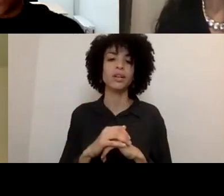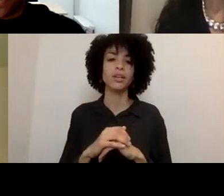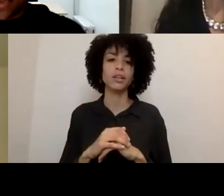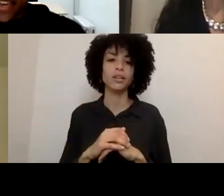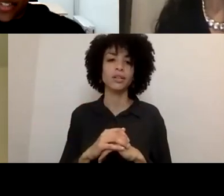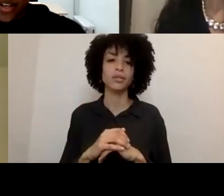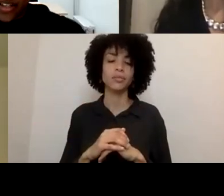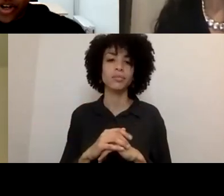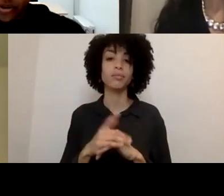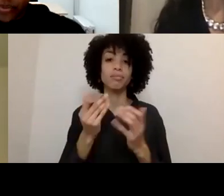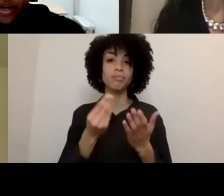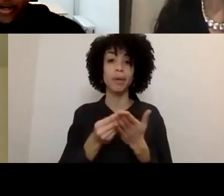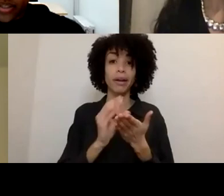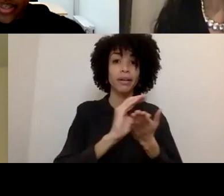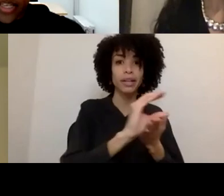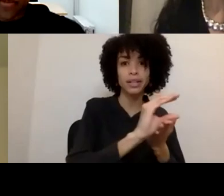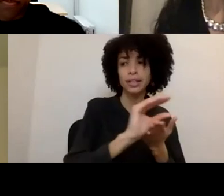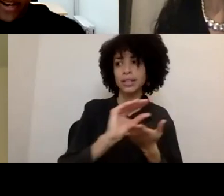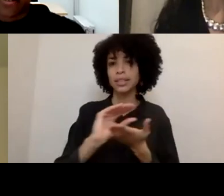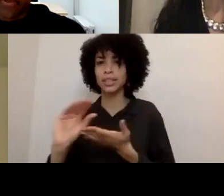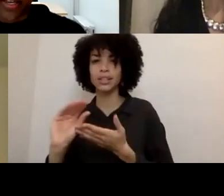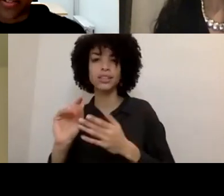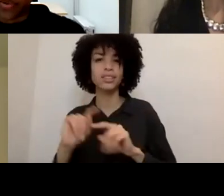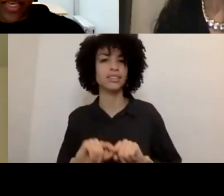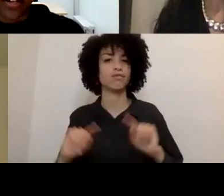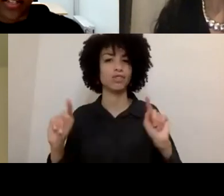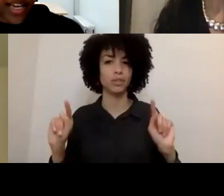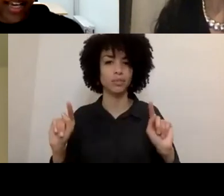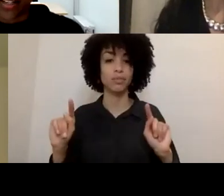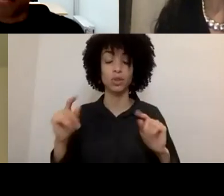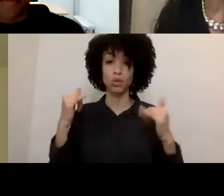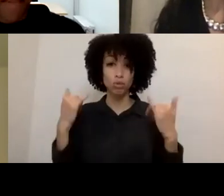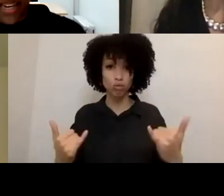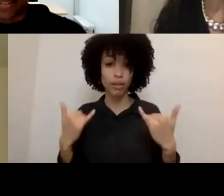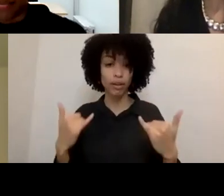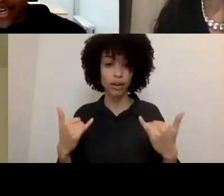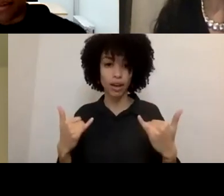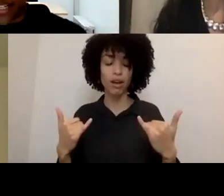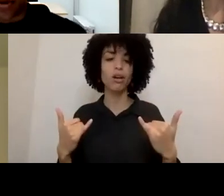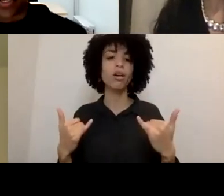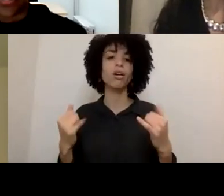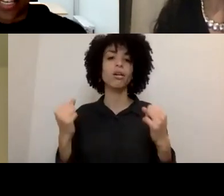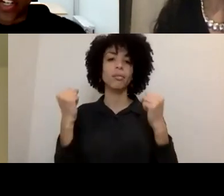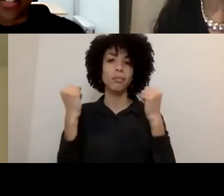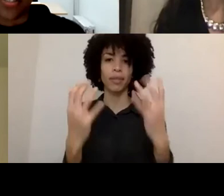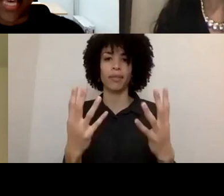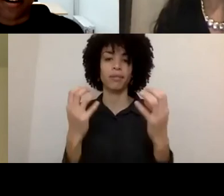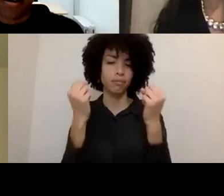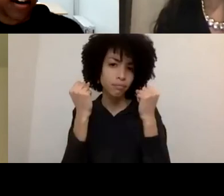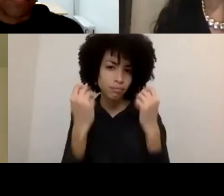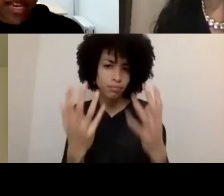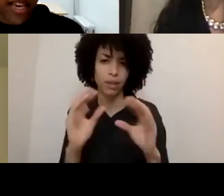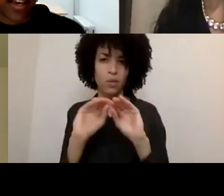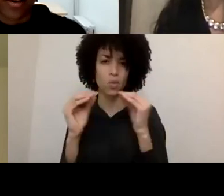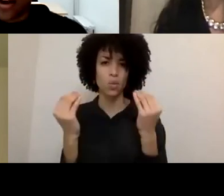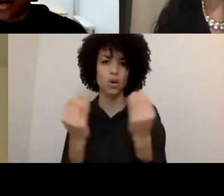each. And in this present moment, we are seeing many organizations that